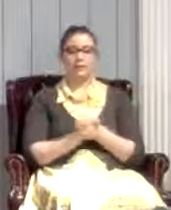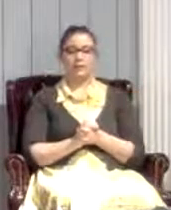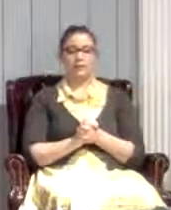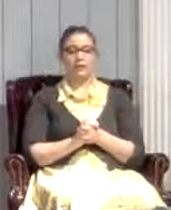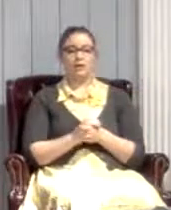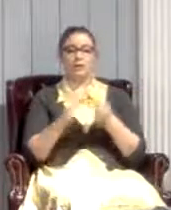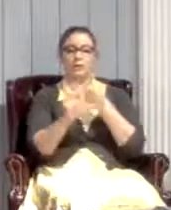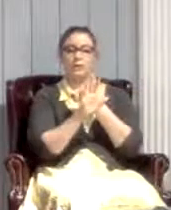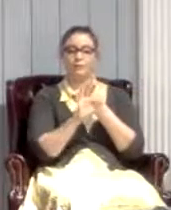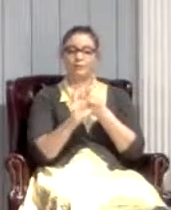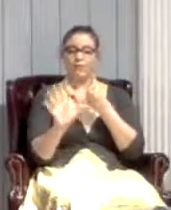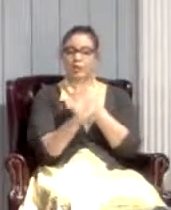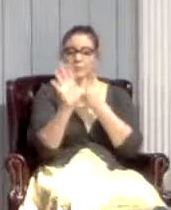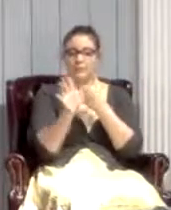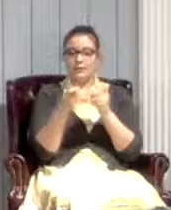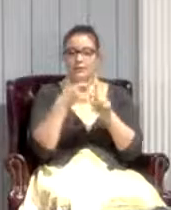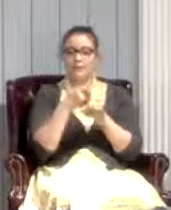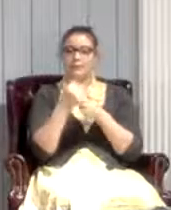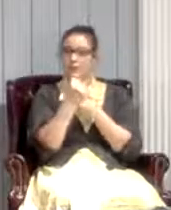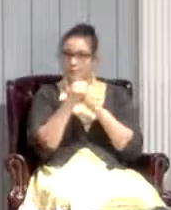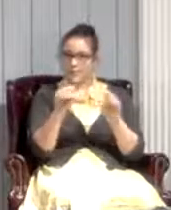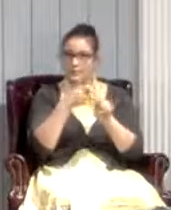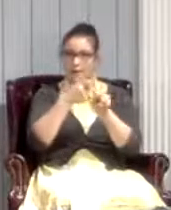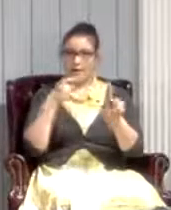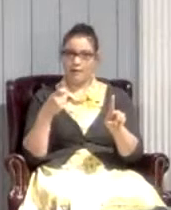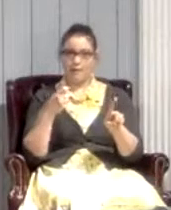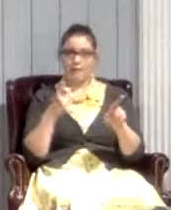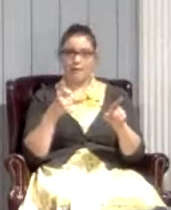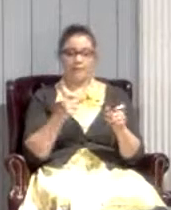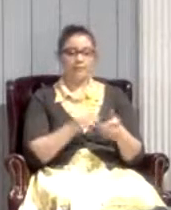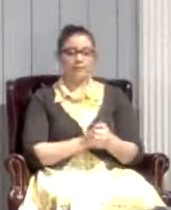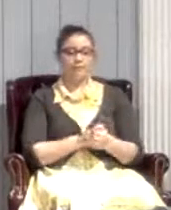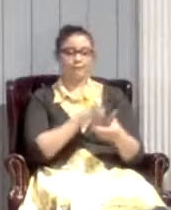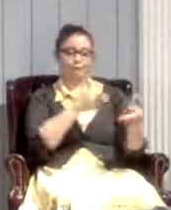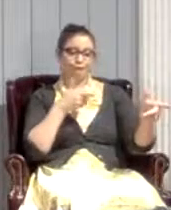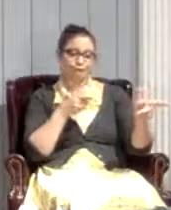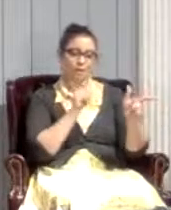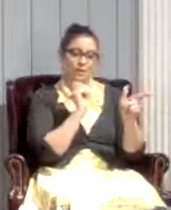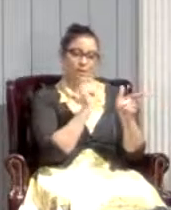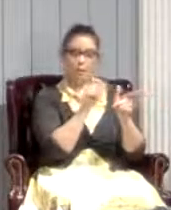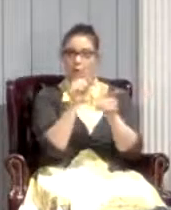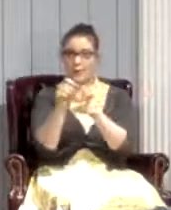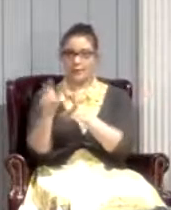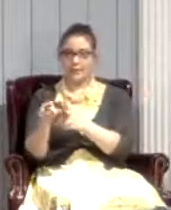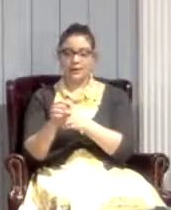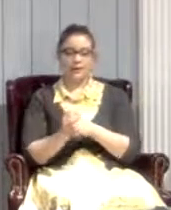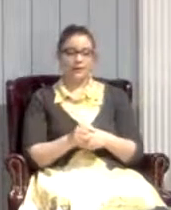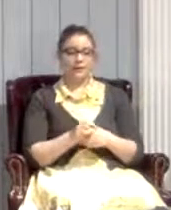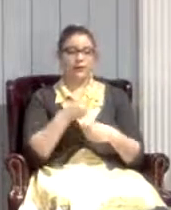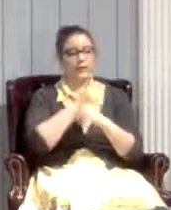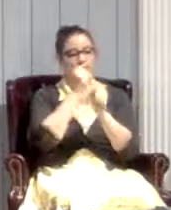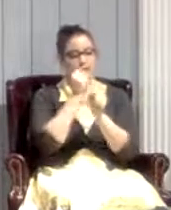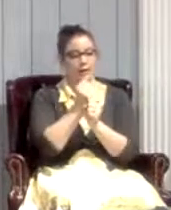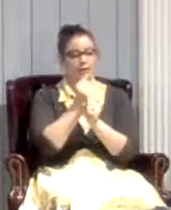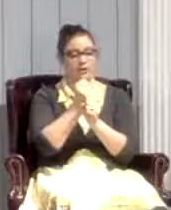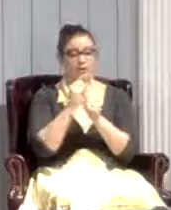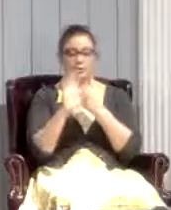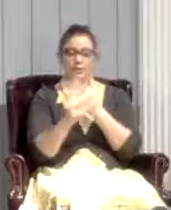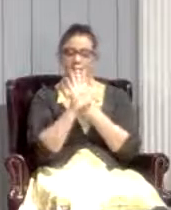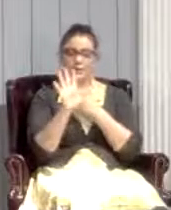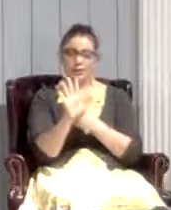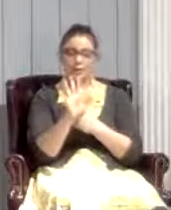bullets. It's not perfect. It doesn't stop everything, but it is designed to protect the persons inside.